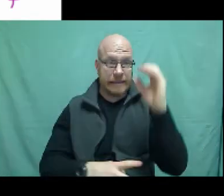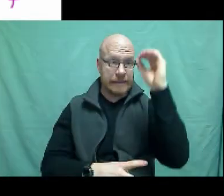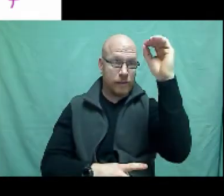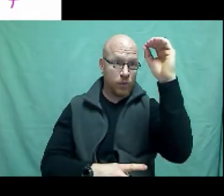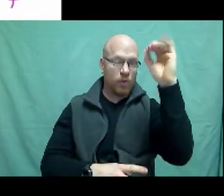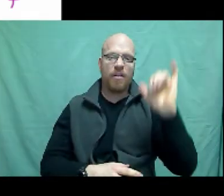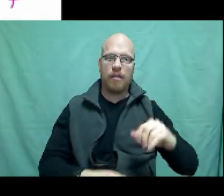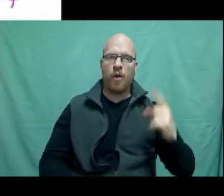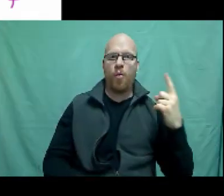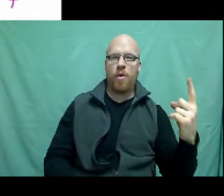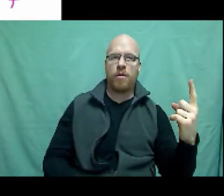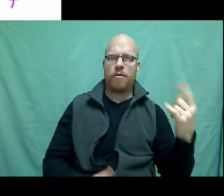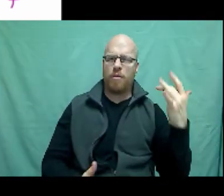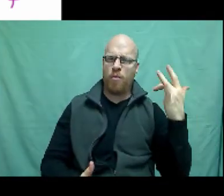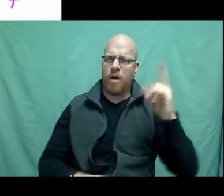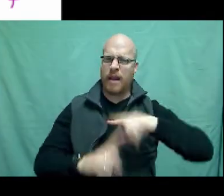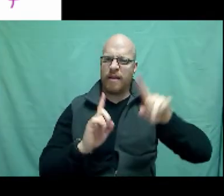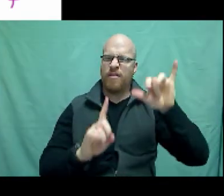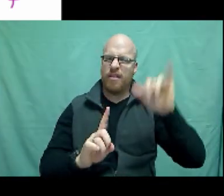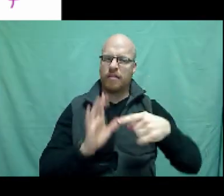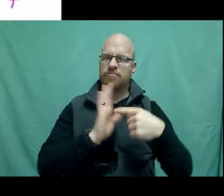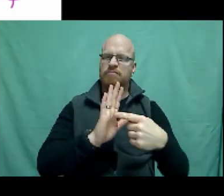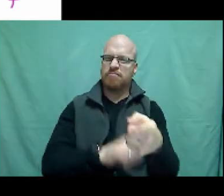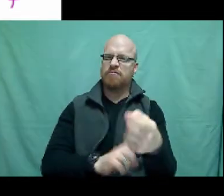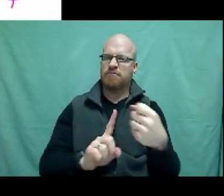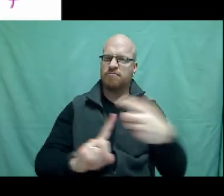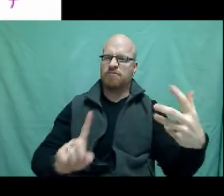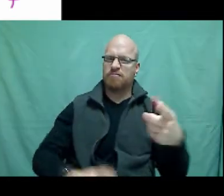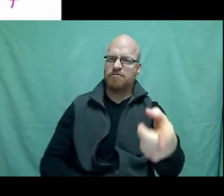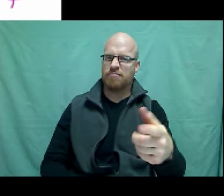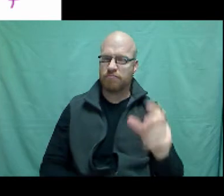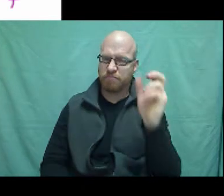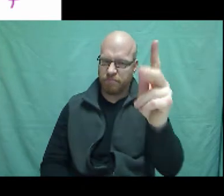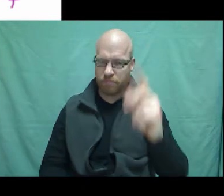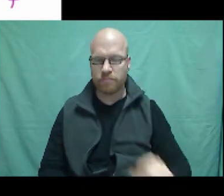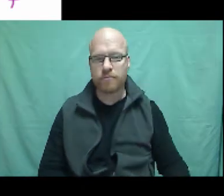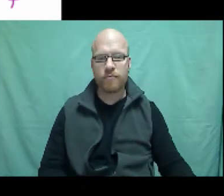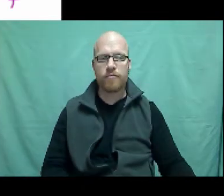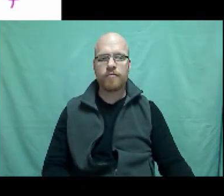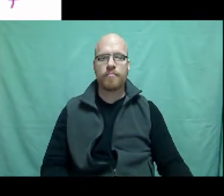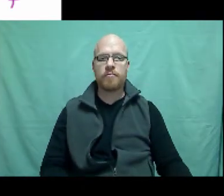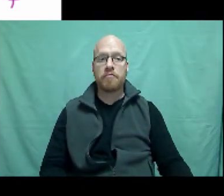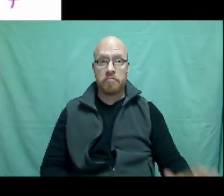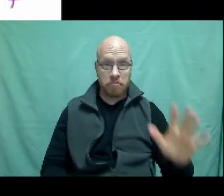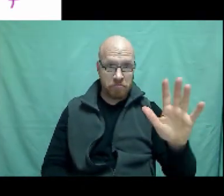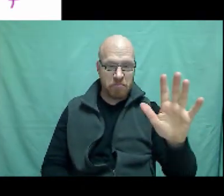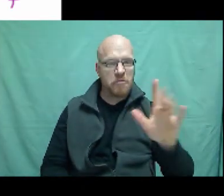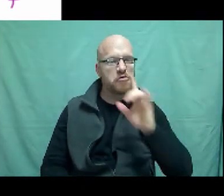to the quantity, parentheses, 3x to the 0 power.